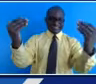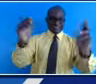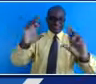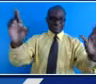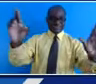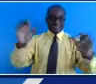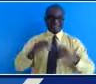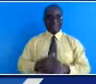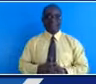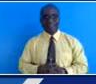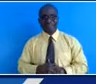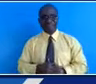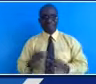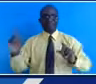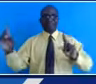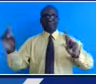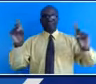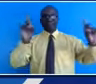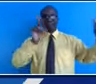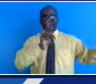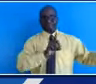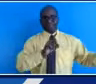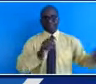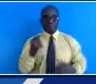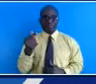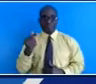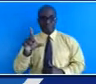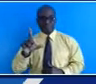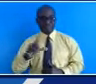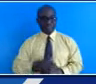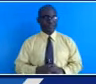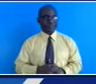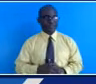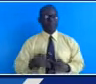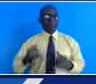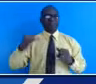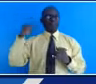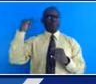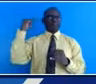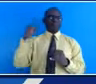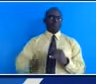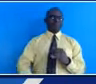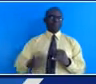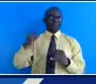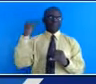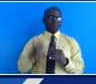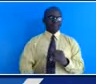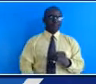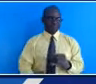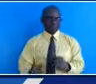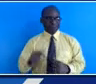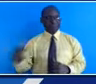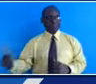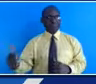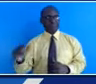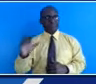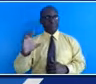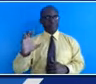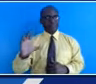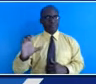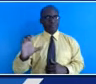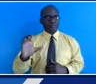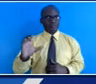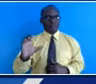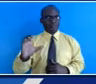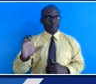Finally, we're joined by John Crabtree, who's the owner of Crabtree Kittle House. The last time I was there, and I've been there for the Chappaqua Rotary meeting, I've been